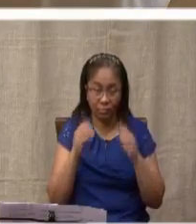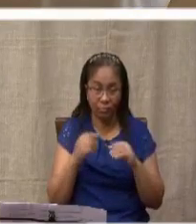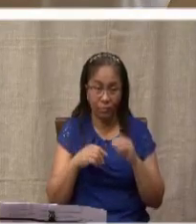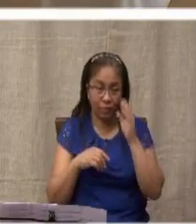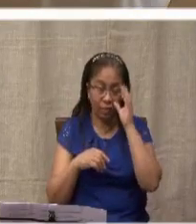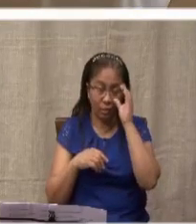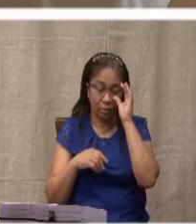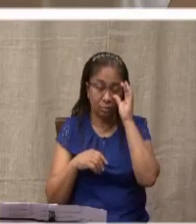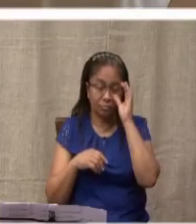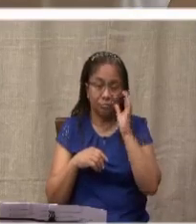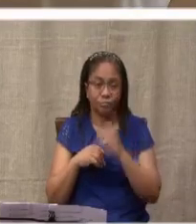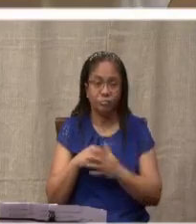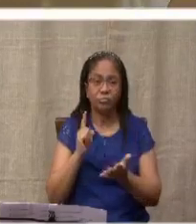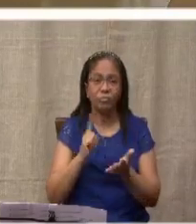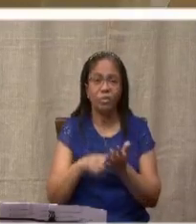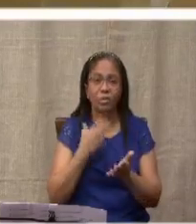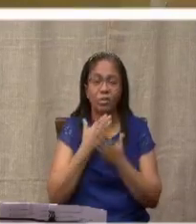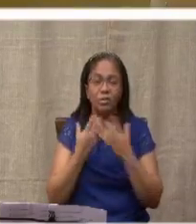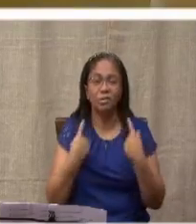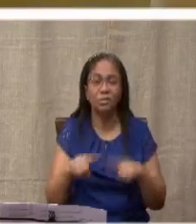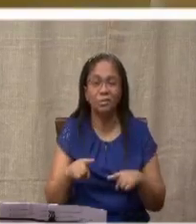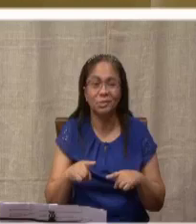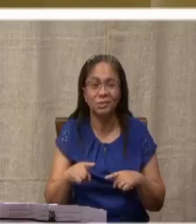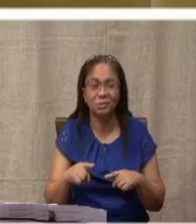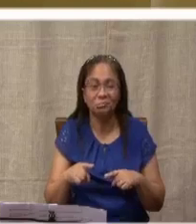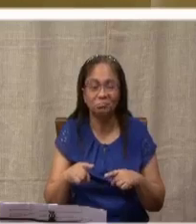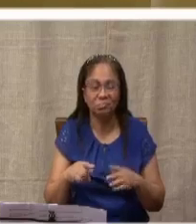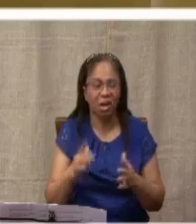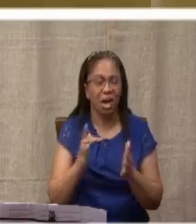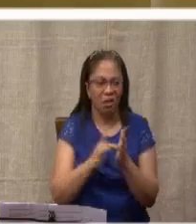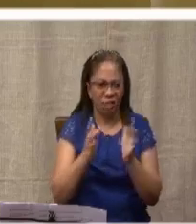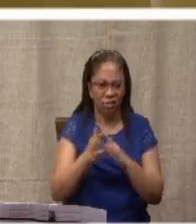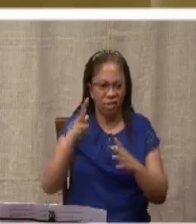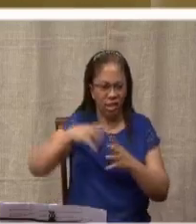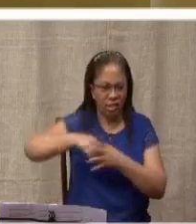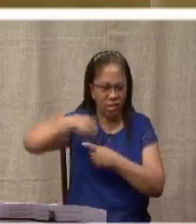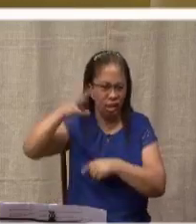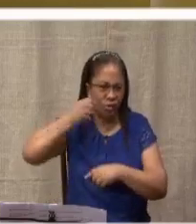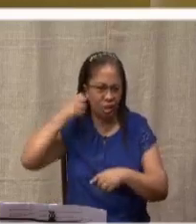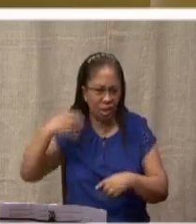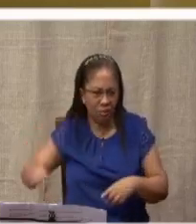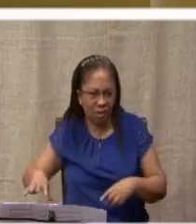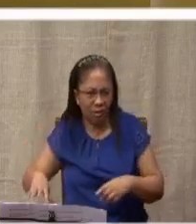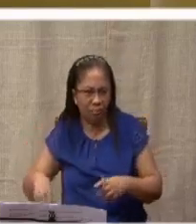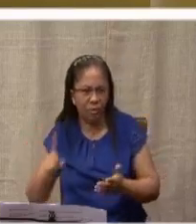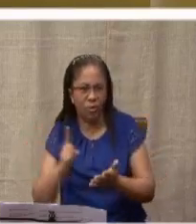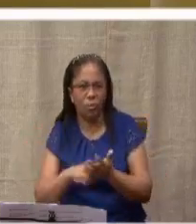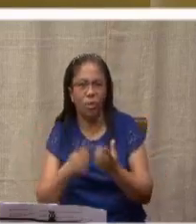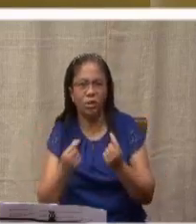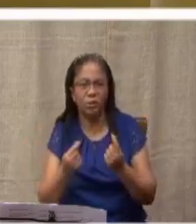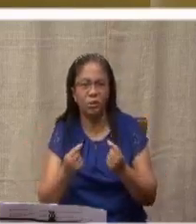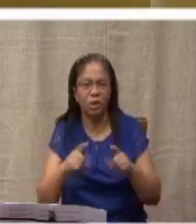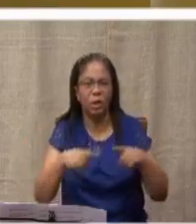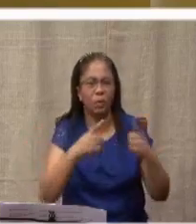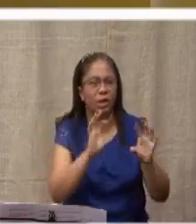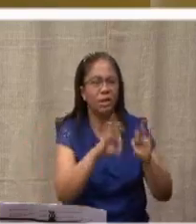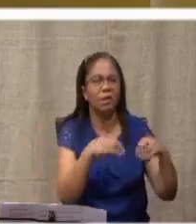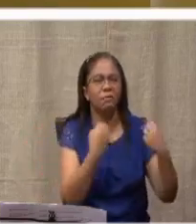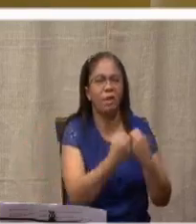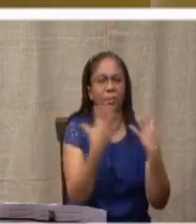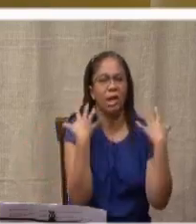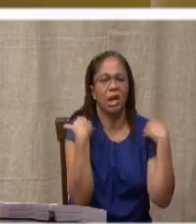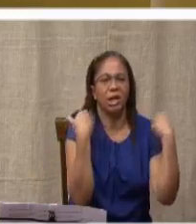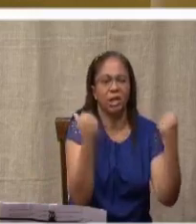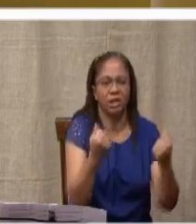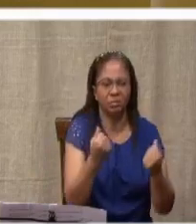and the good news is after he deal with the devil he went and deal with the family next after you